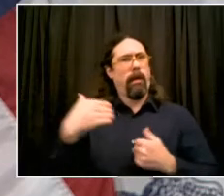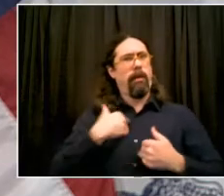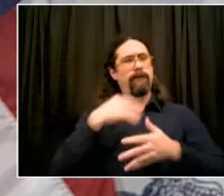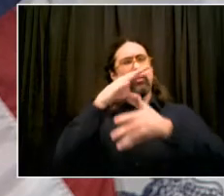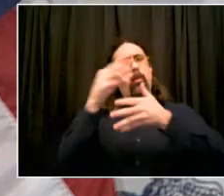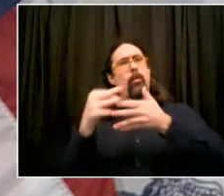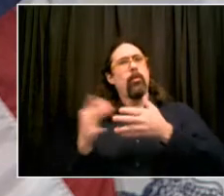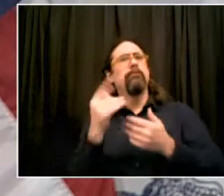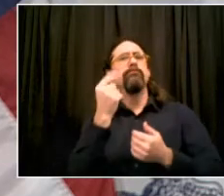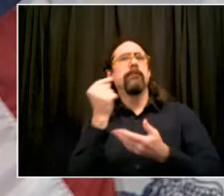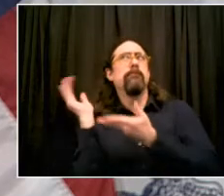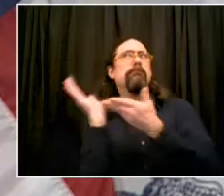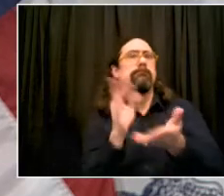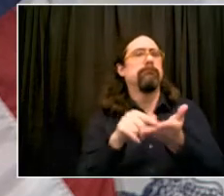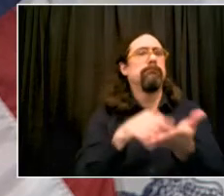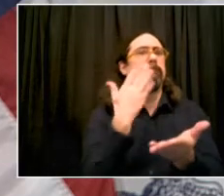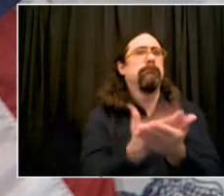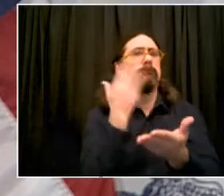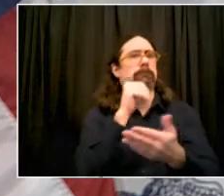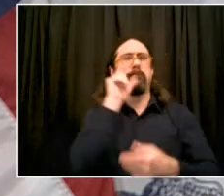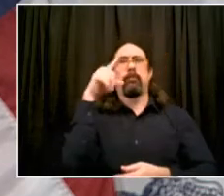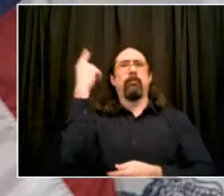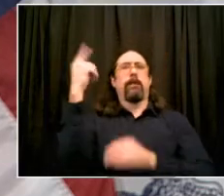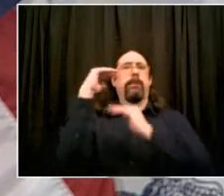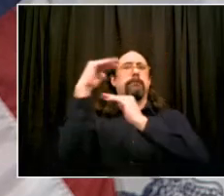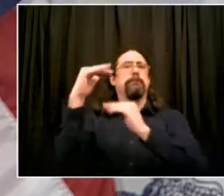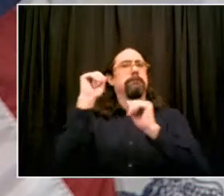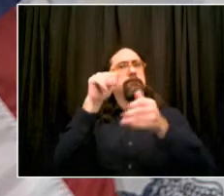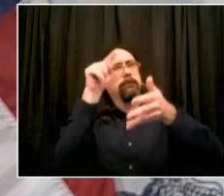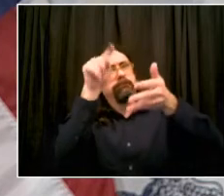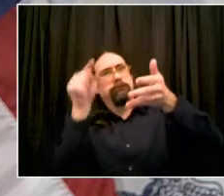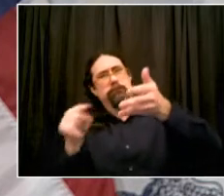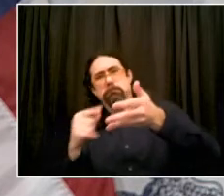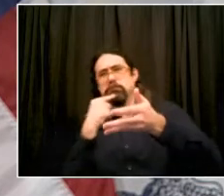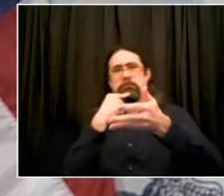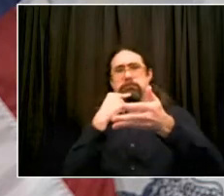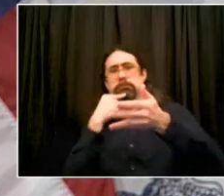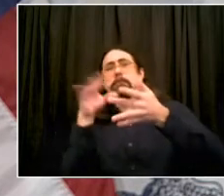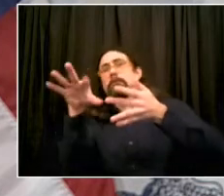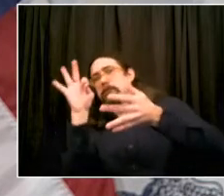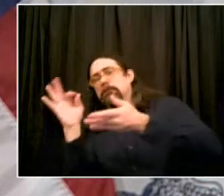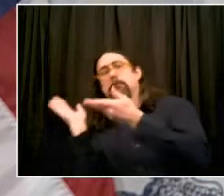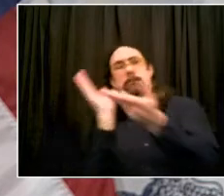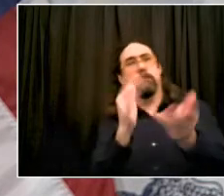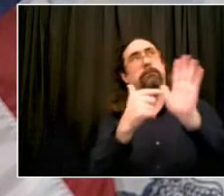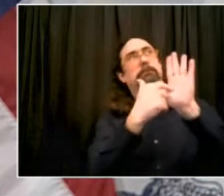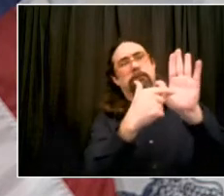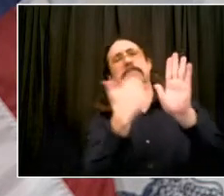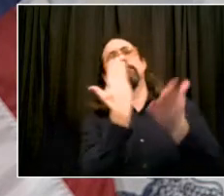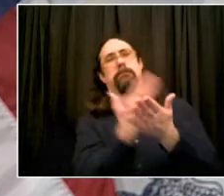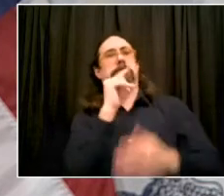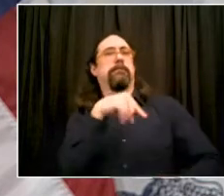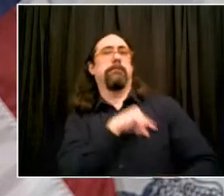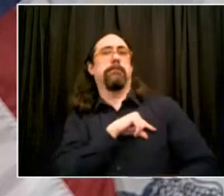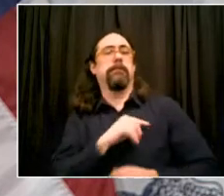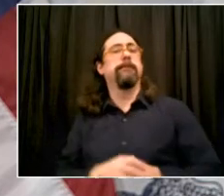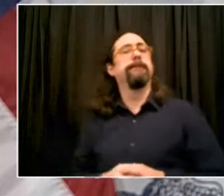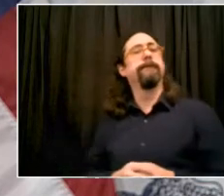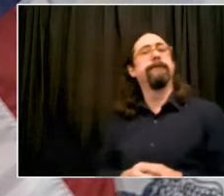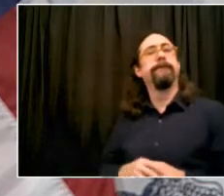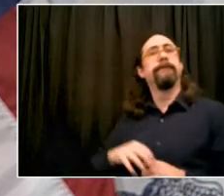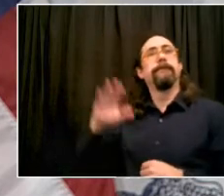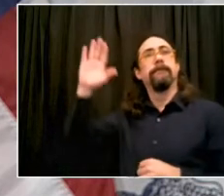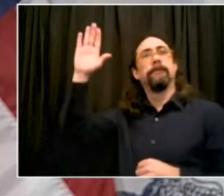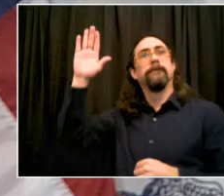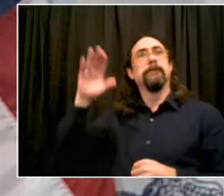the forgotten borough card, but Yankee Stadium's open, Citi Field is opening this week. What about Empire Outlets? Yes, we're